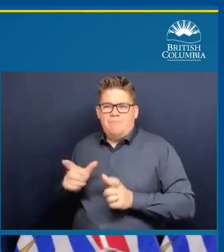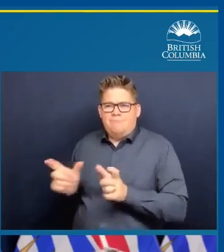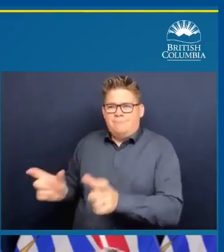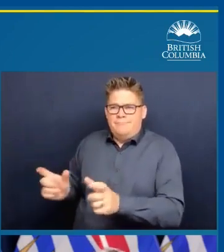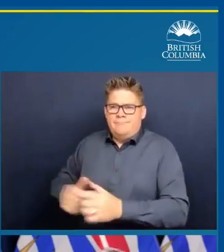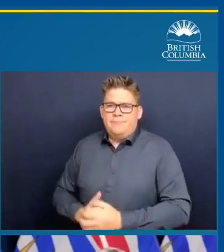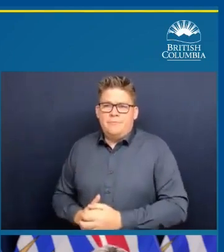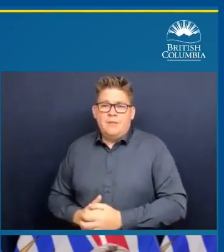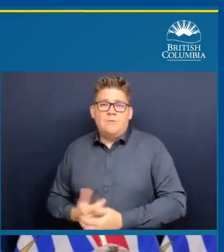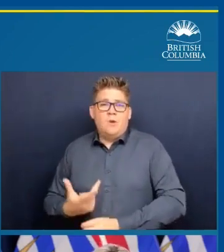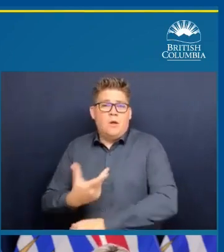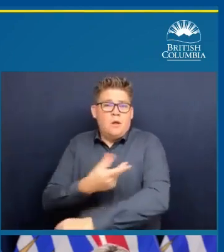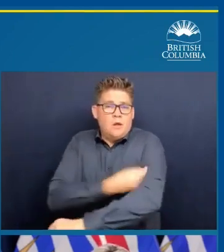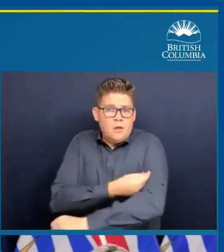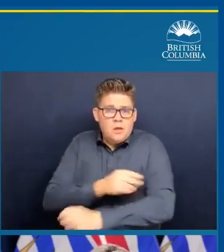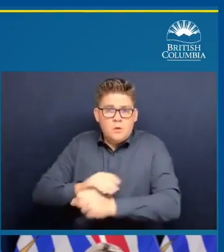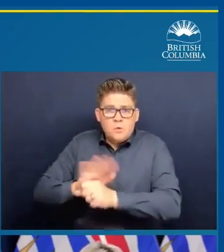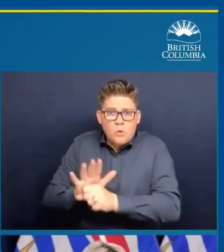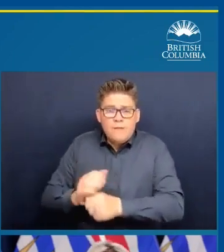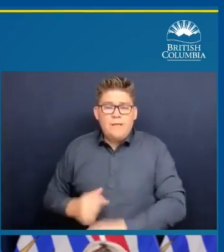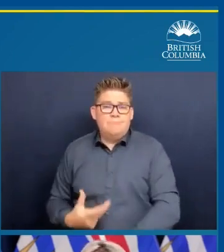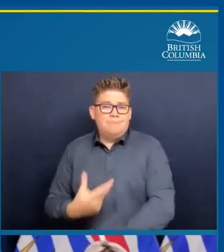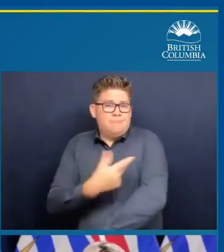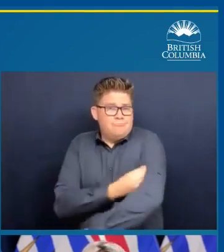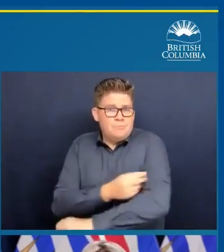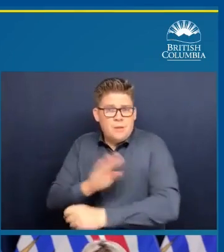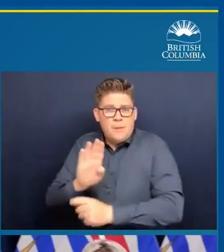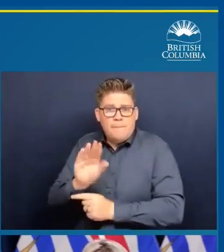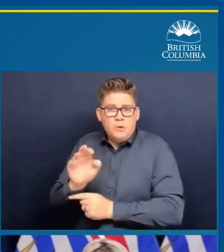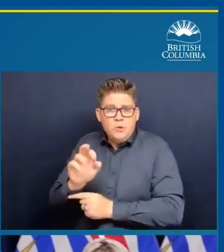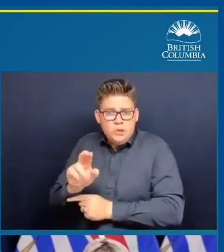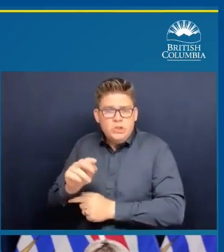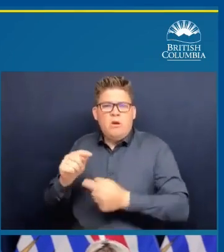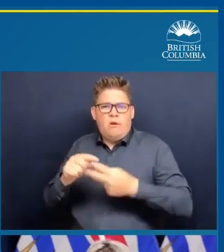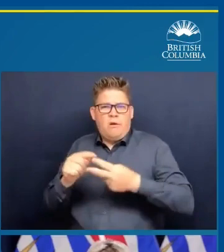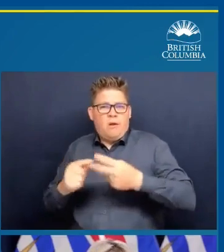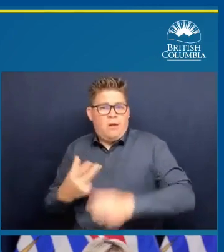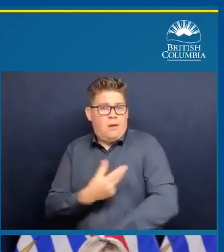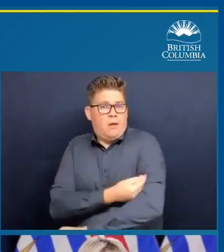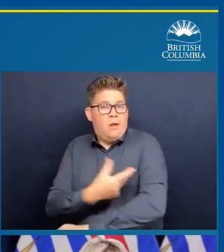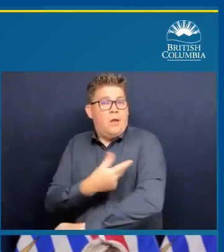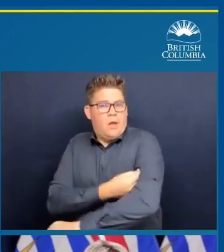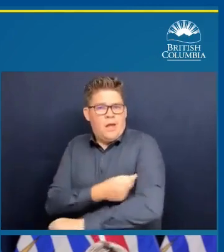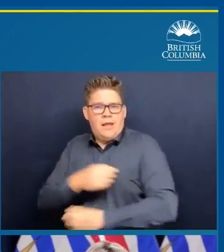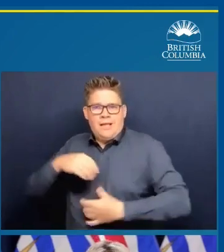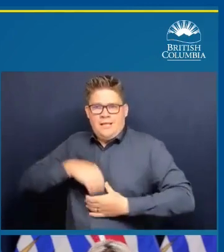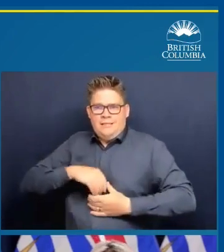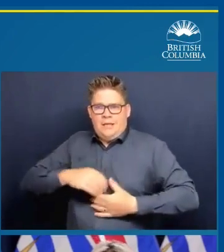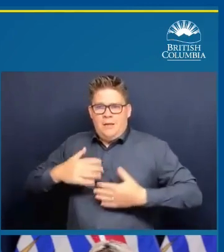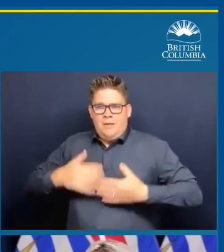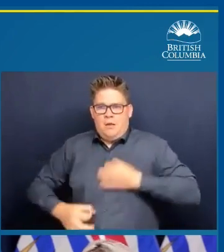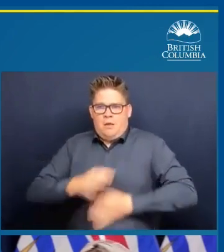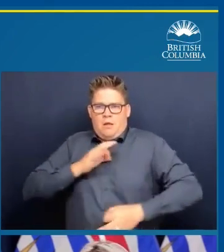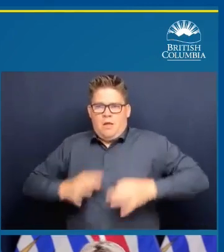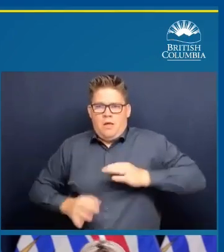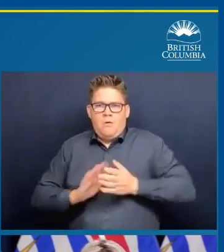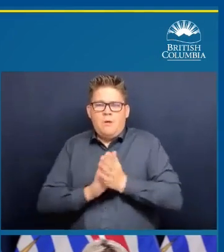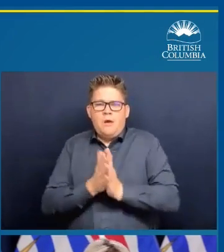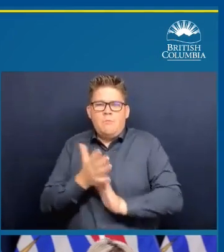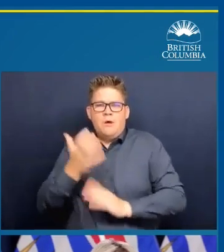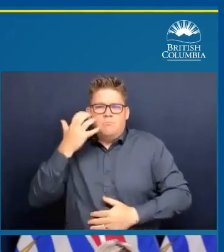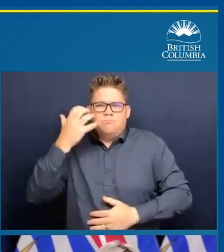of immunity from infection and vaccination and the combinations that we've seen, and it is complex. People have had 2 doses and